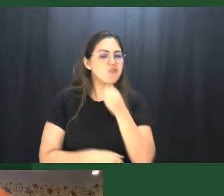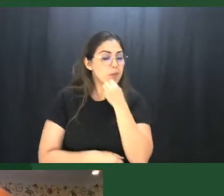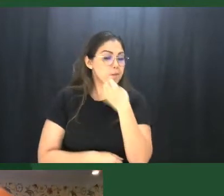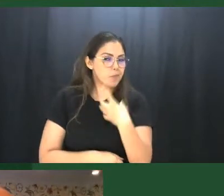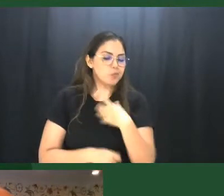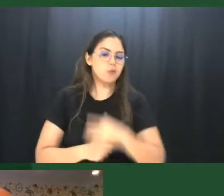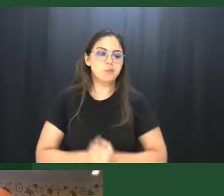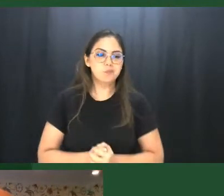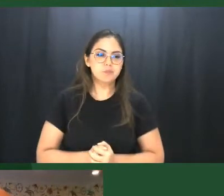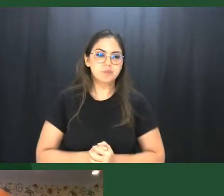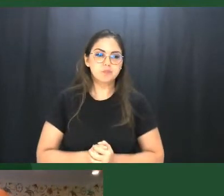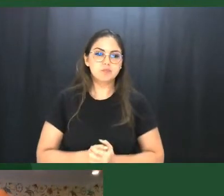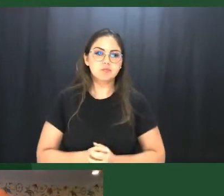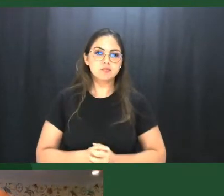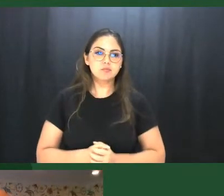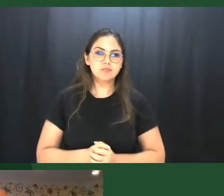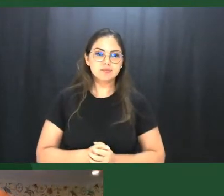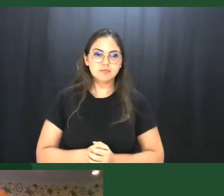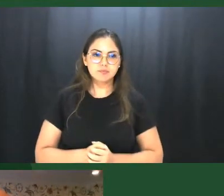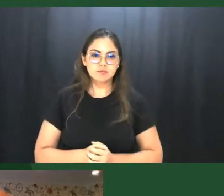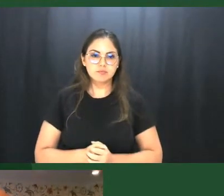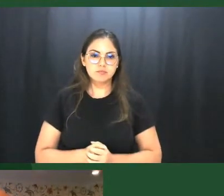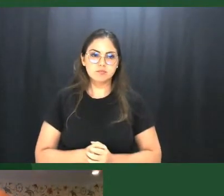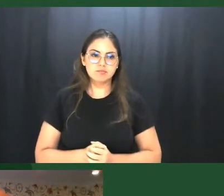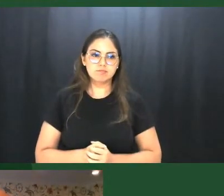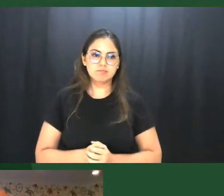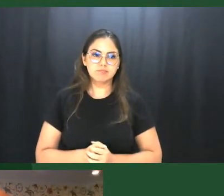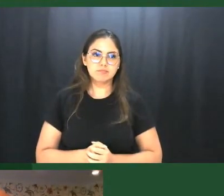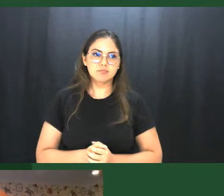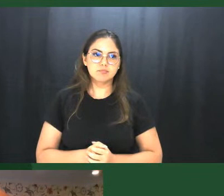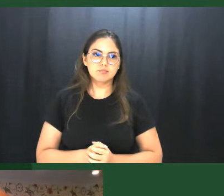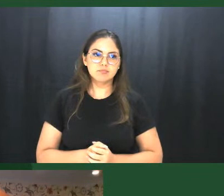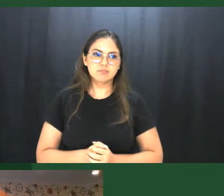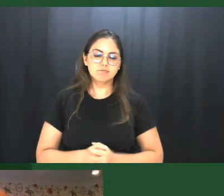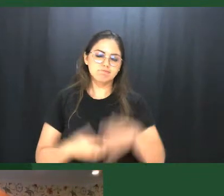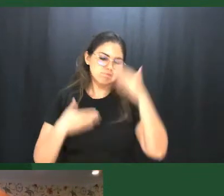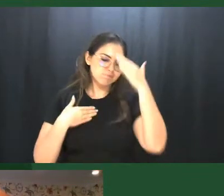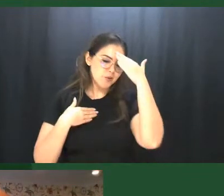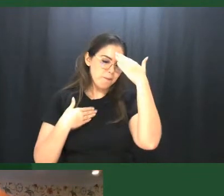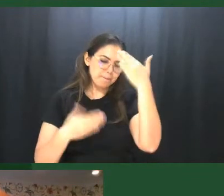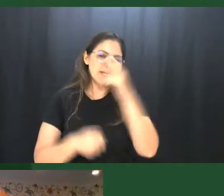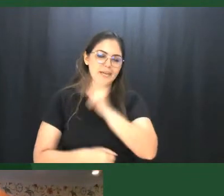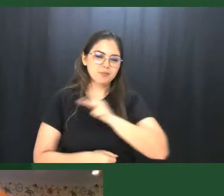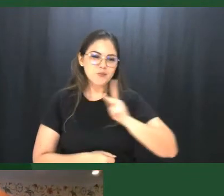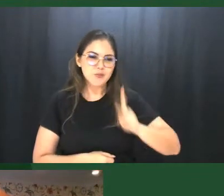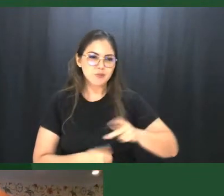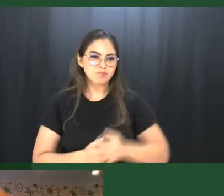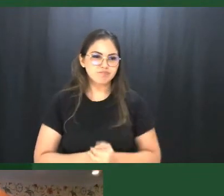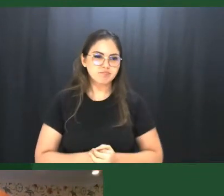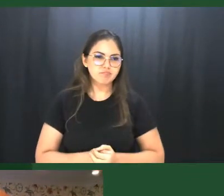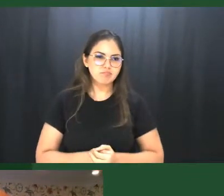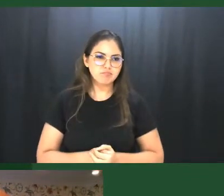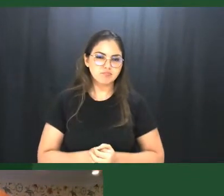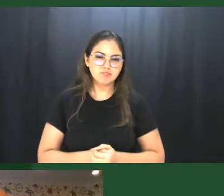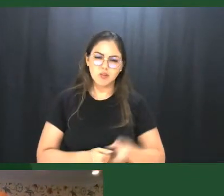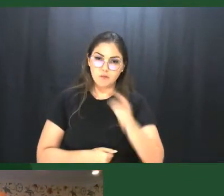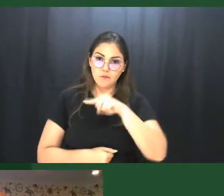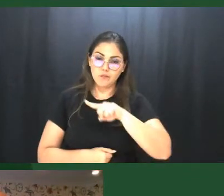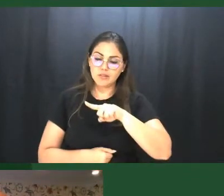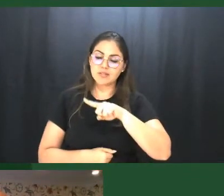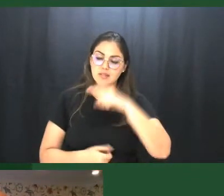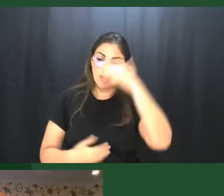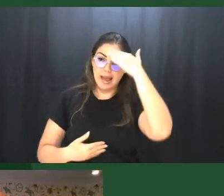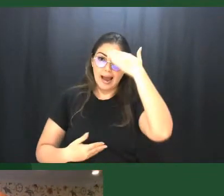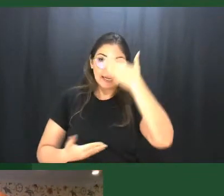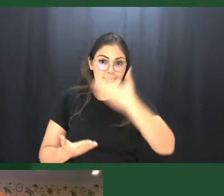from Jean. Thanks, Professor. Do you believe that the main challenge for autonomous car manufacturers is the